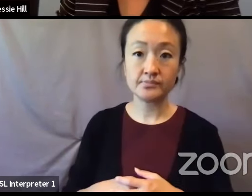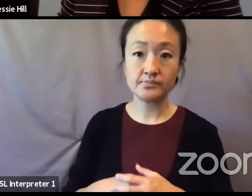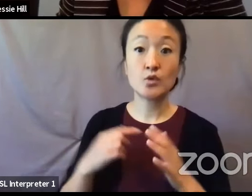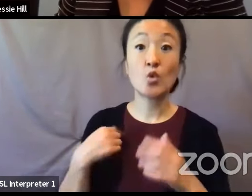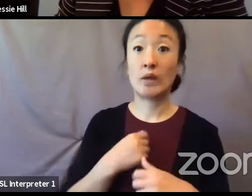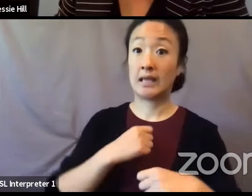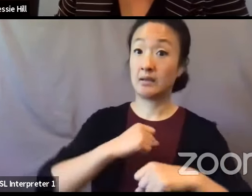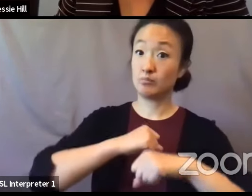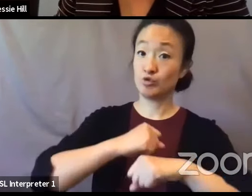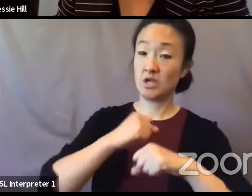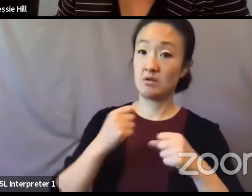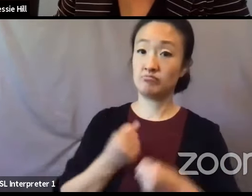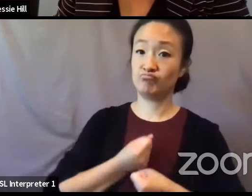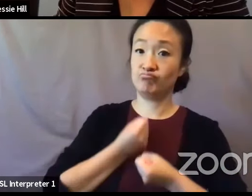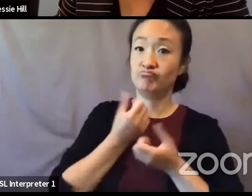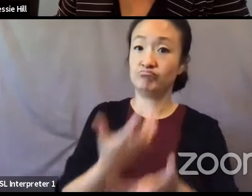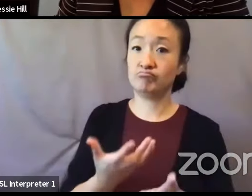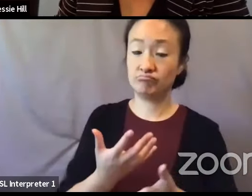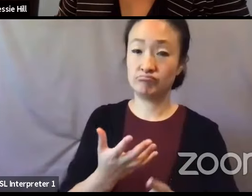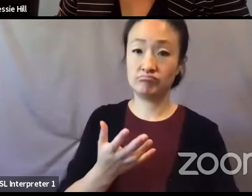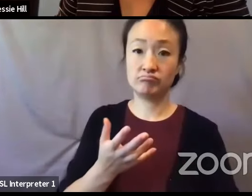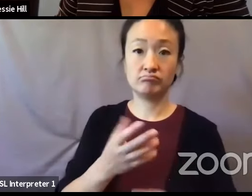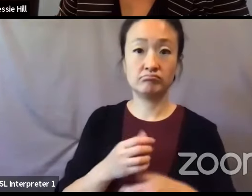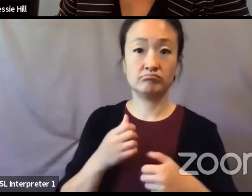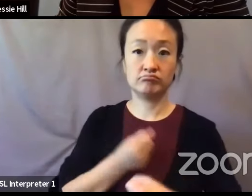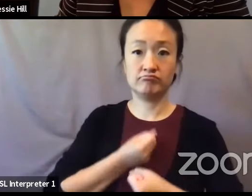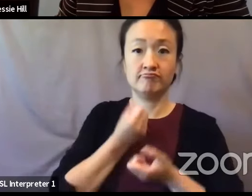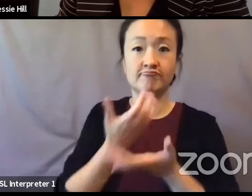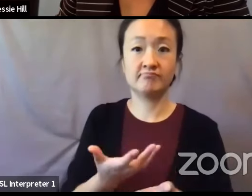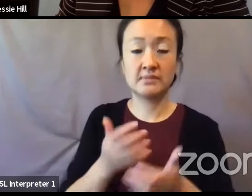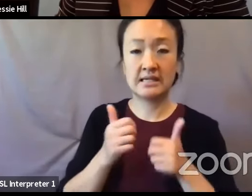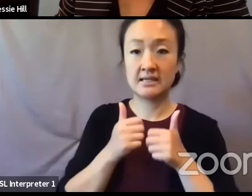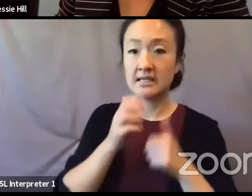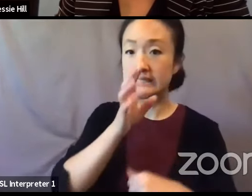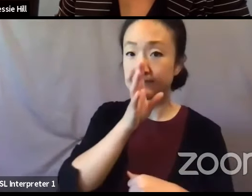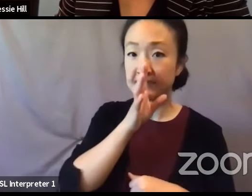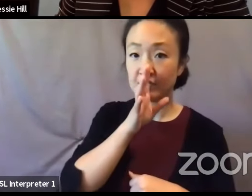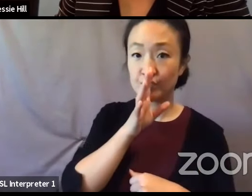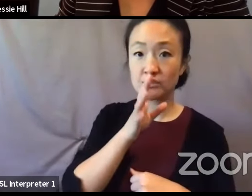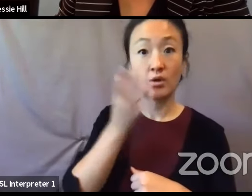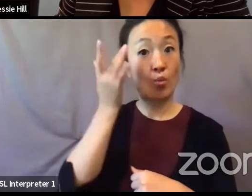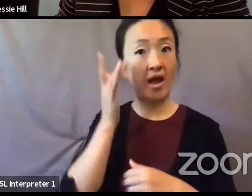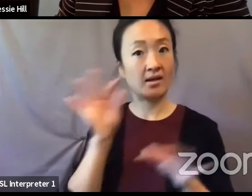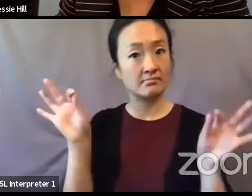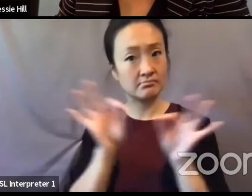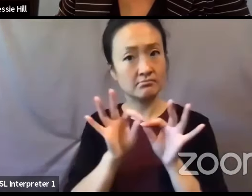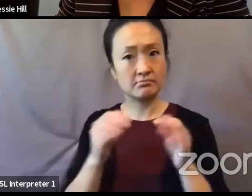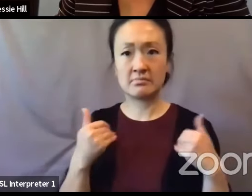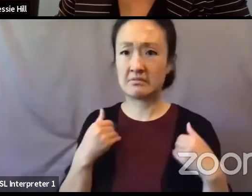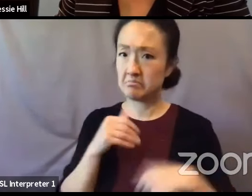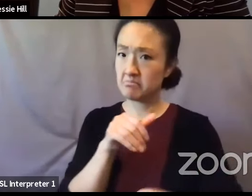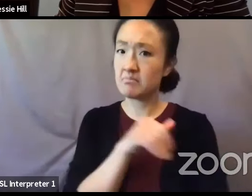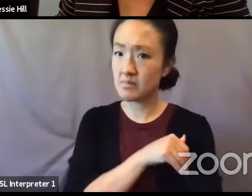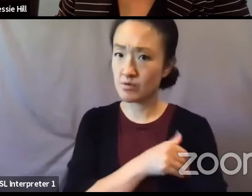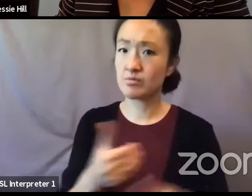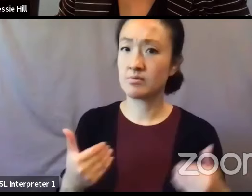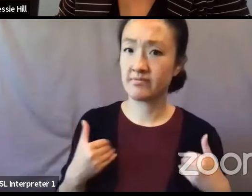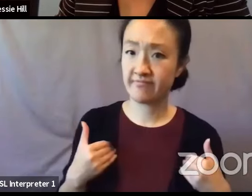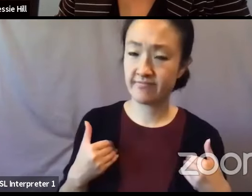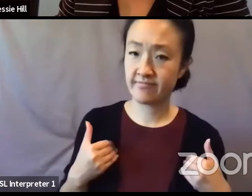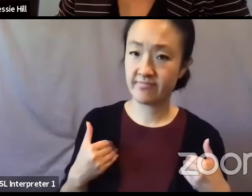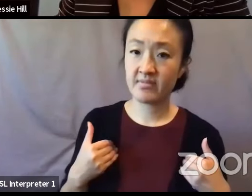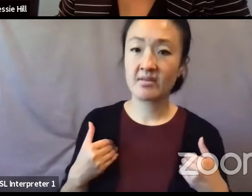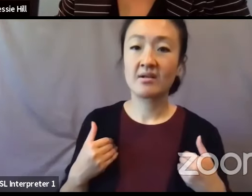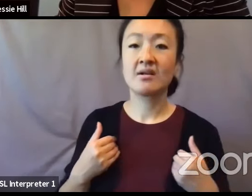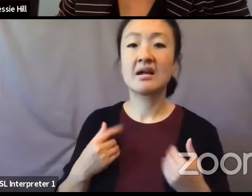speech because it matters, because it has power. We also sometimes want